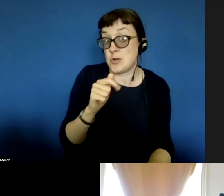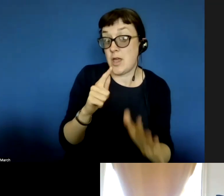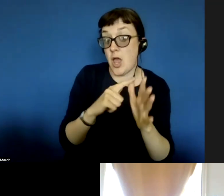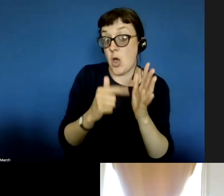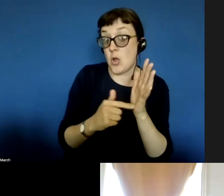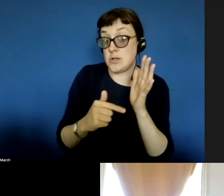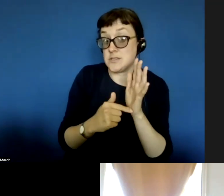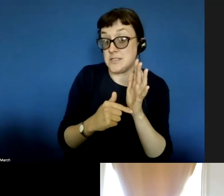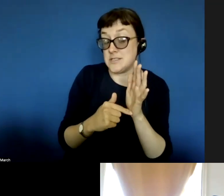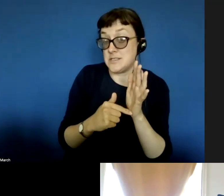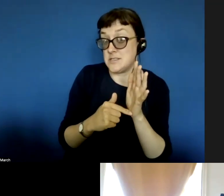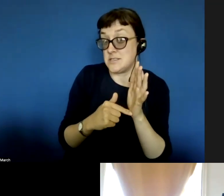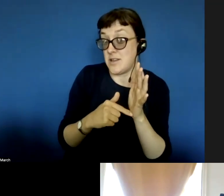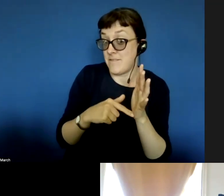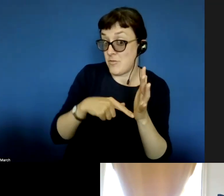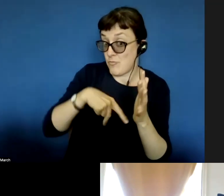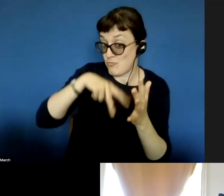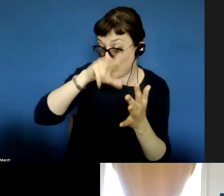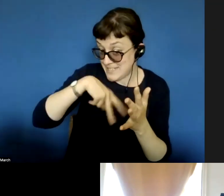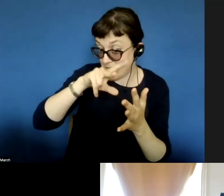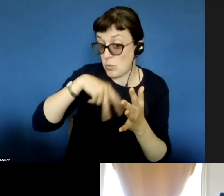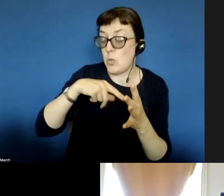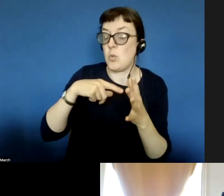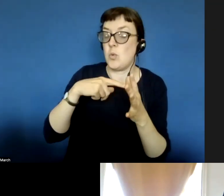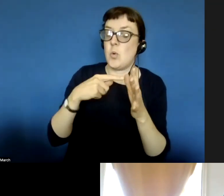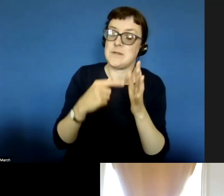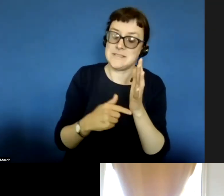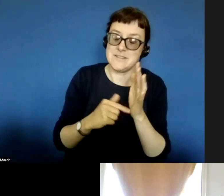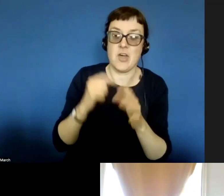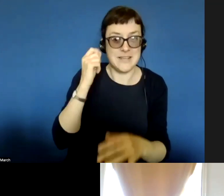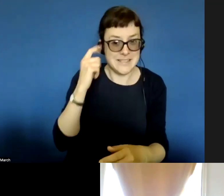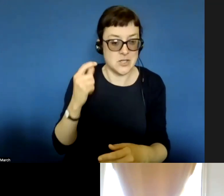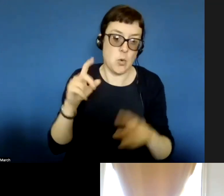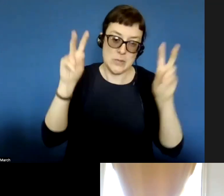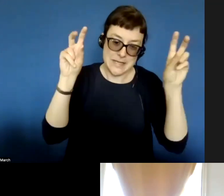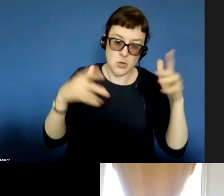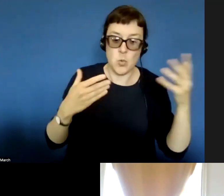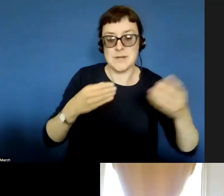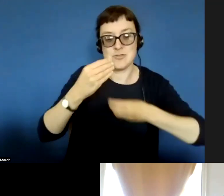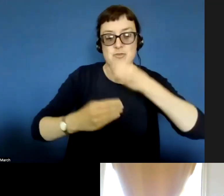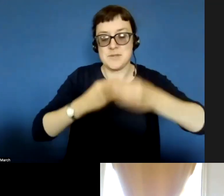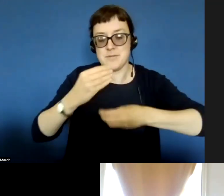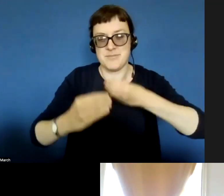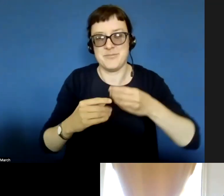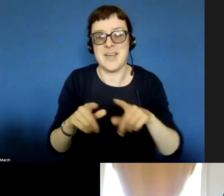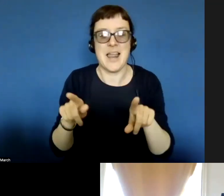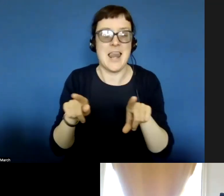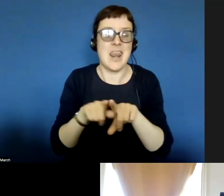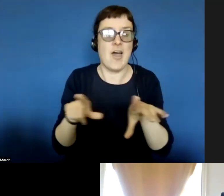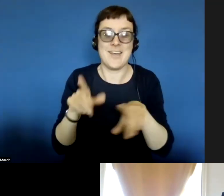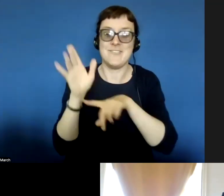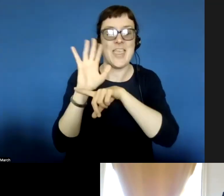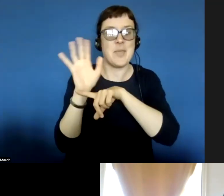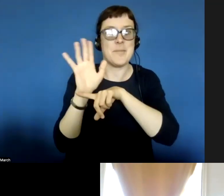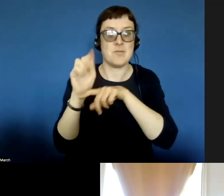alternative interpretations or titling or descriptions. The same as a particular piece of film, if you